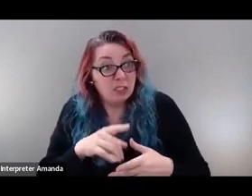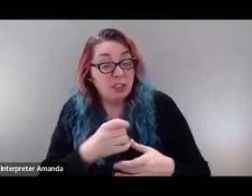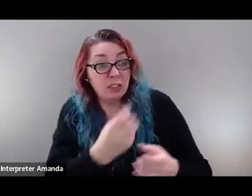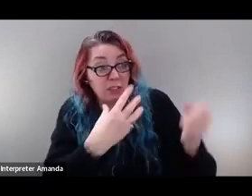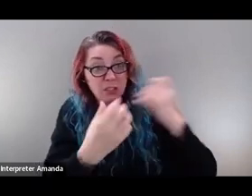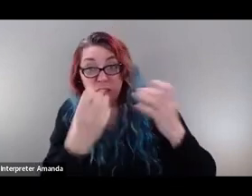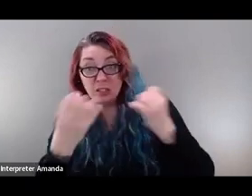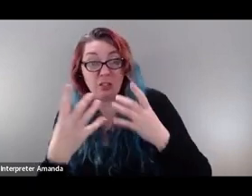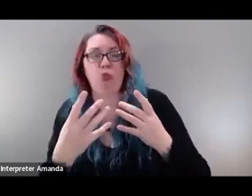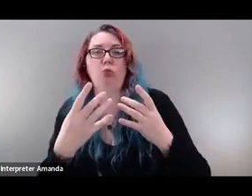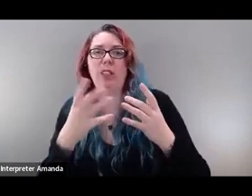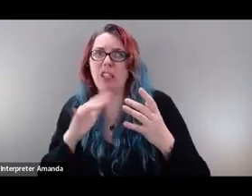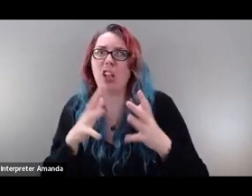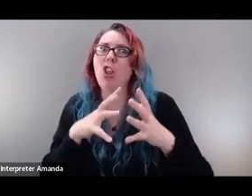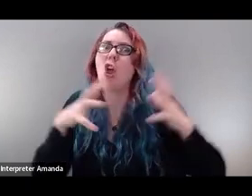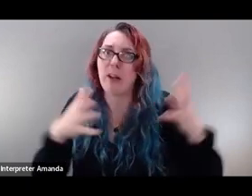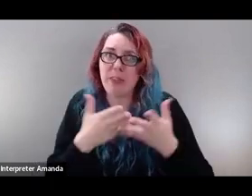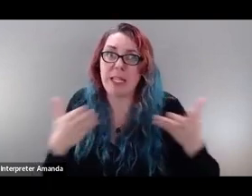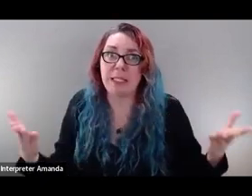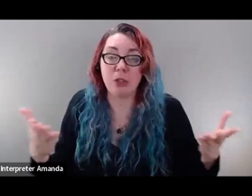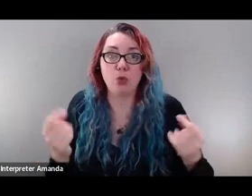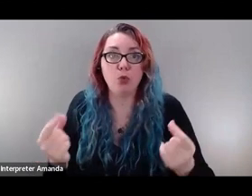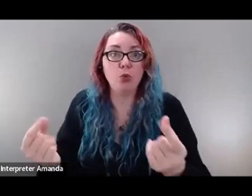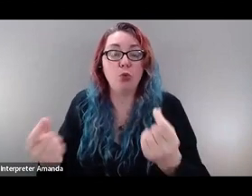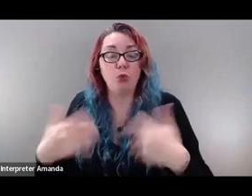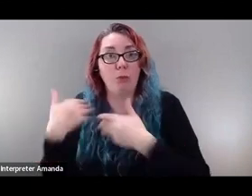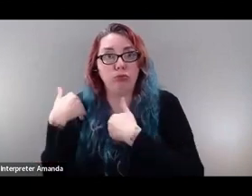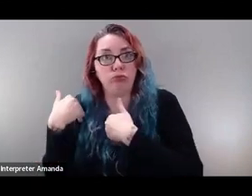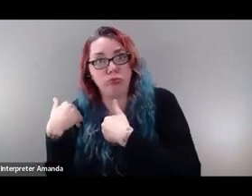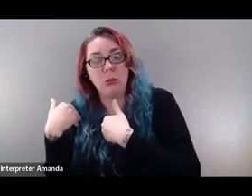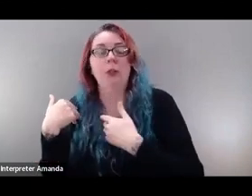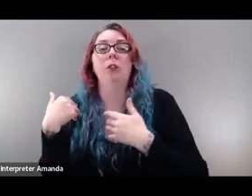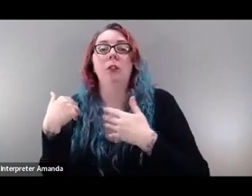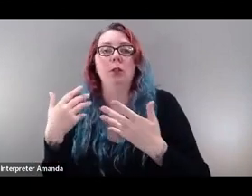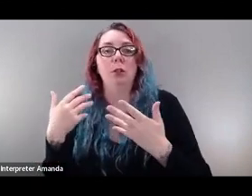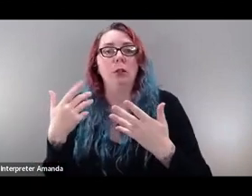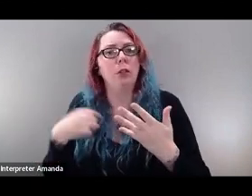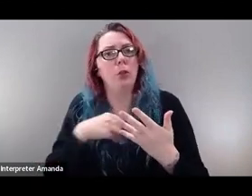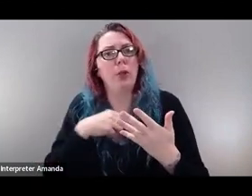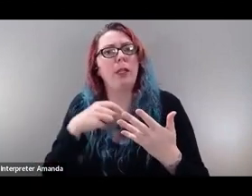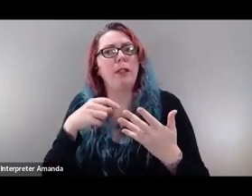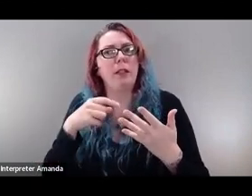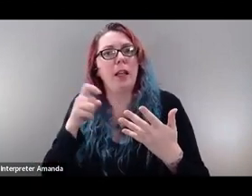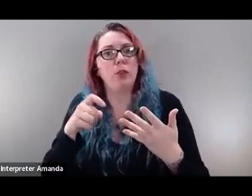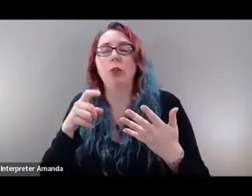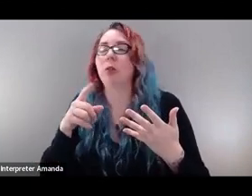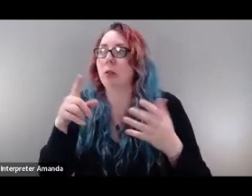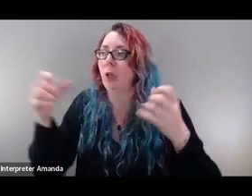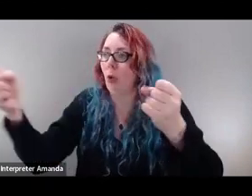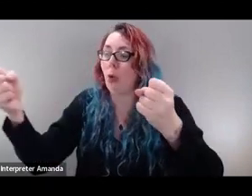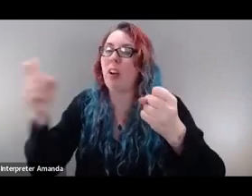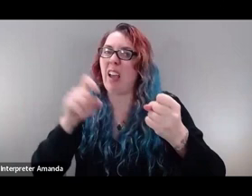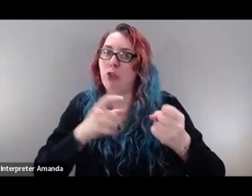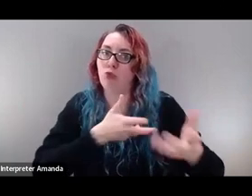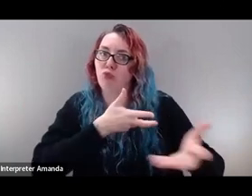that came in, you know, like, this is a monolith. That's not really it. So you need to make that, you need to make room for that intentionality to show up and